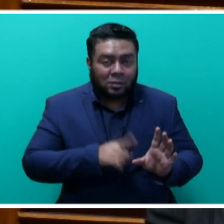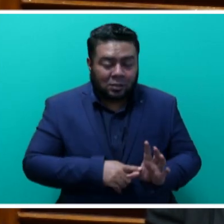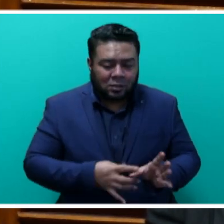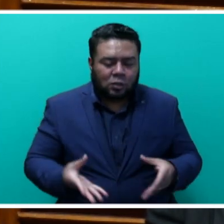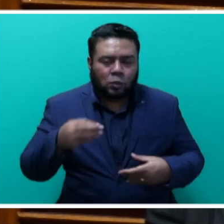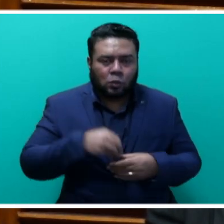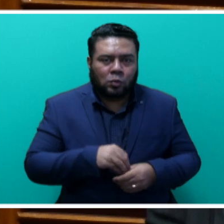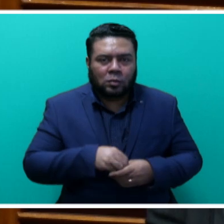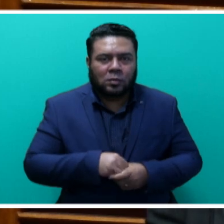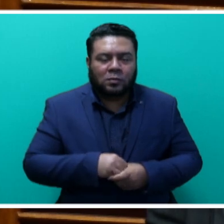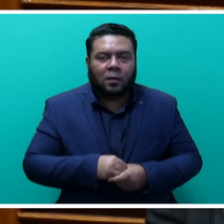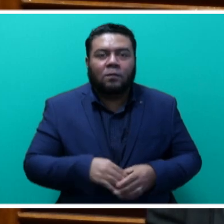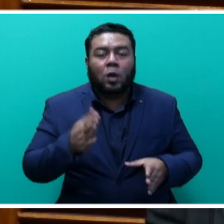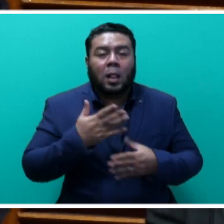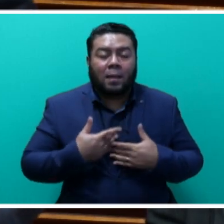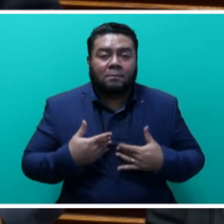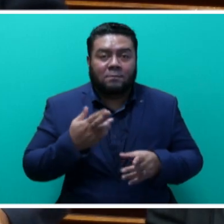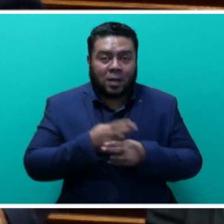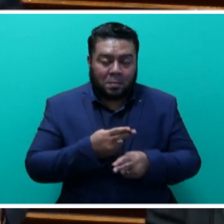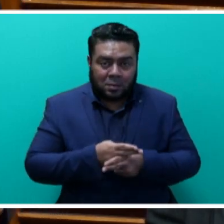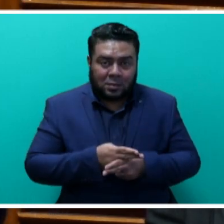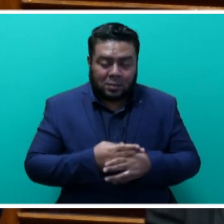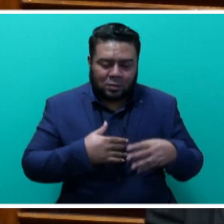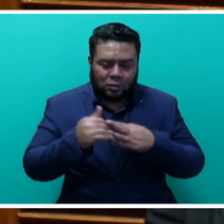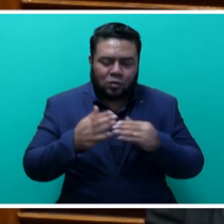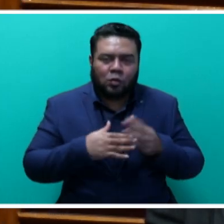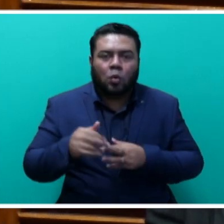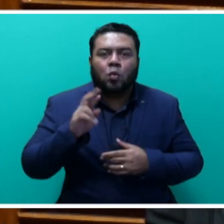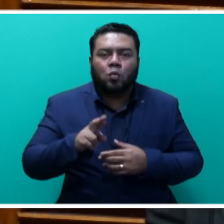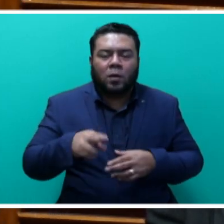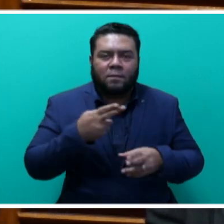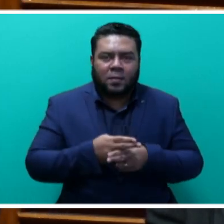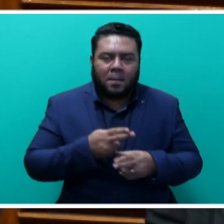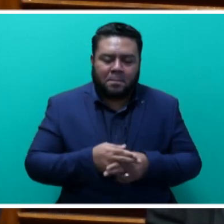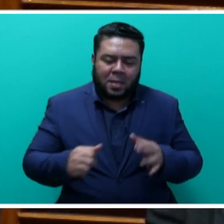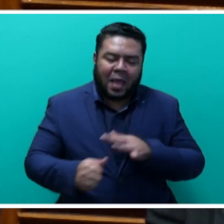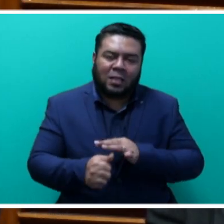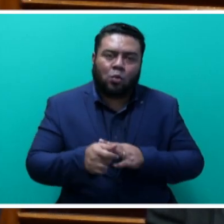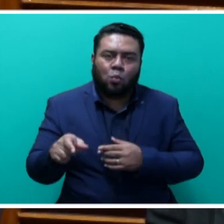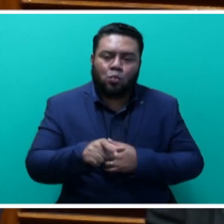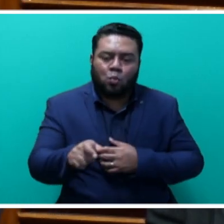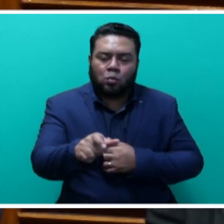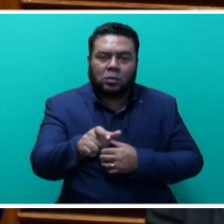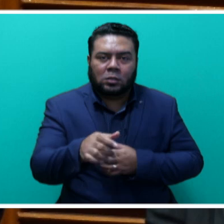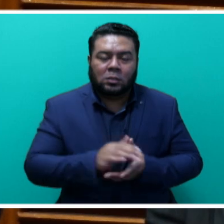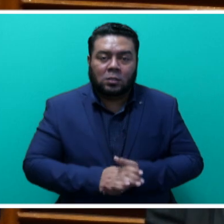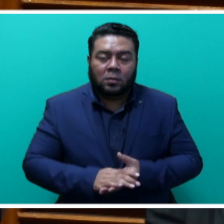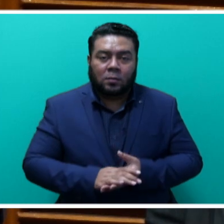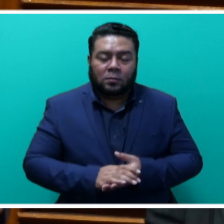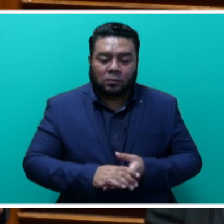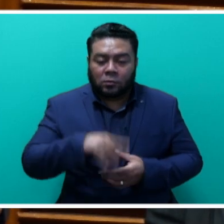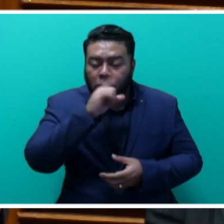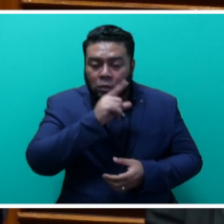assistance intended for livestock farmers and the construction of rural farm access roads. The forestry sector is also supported